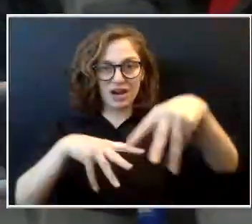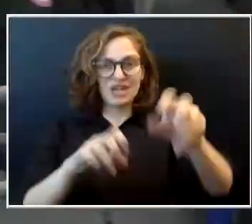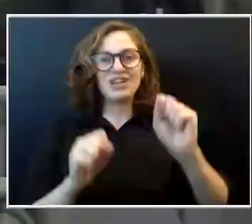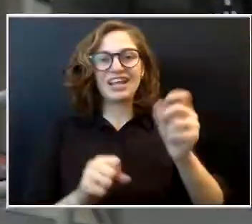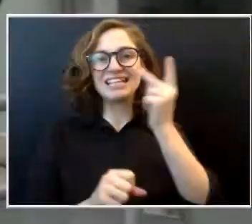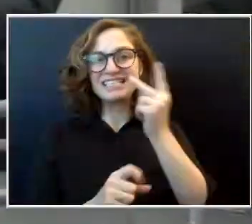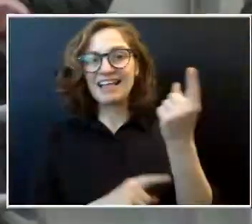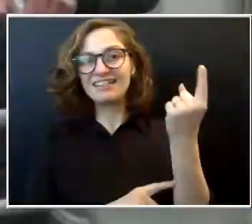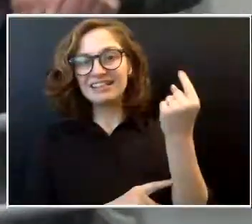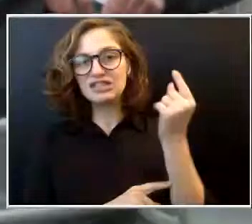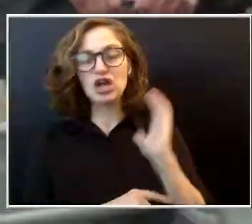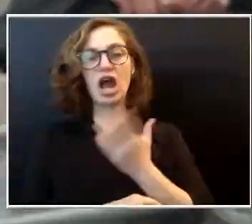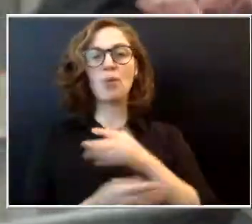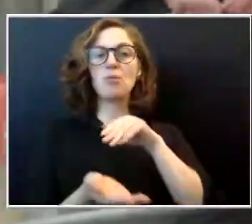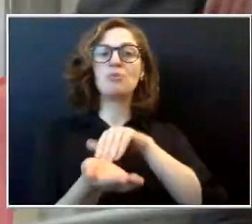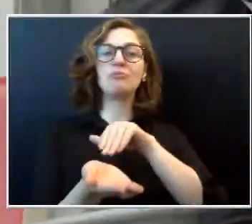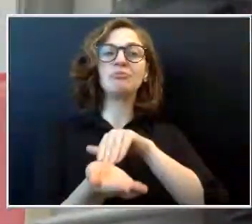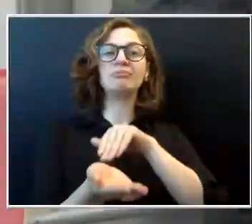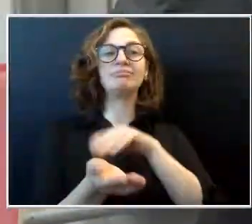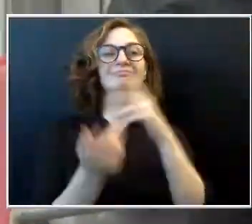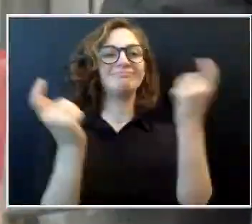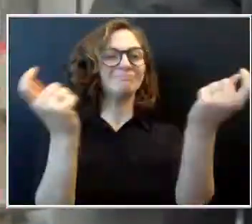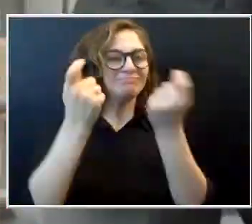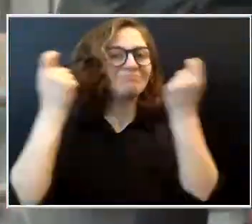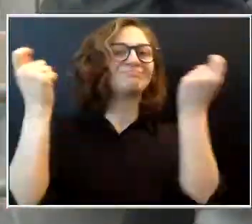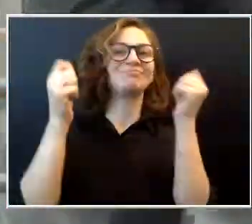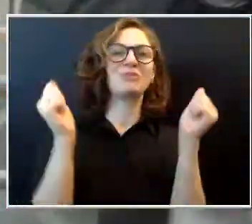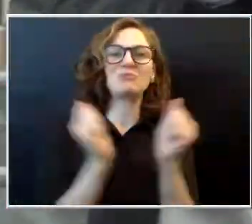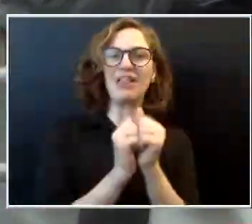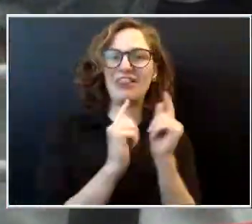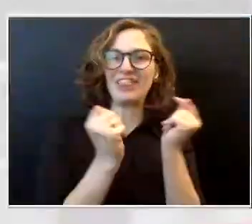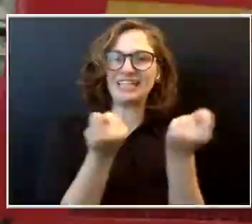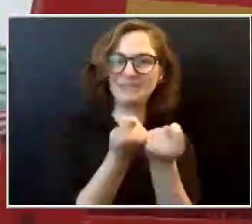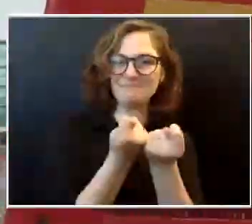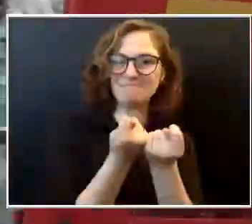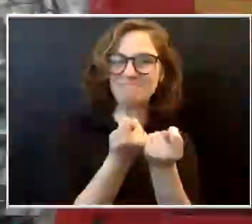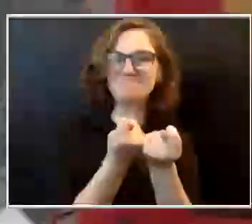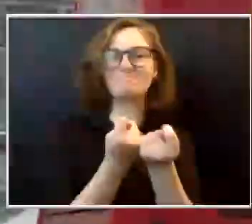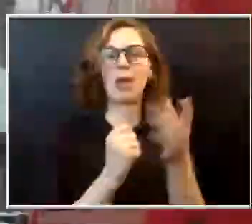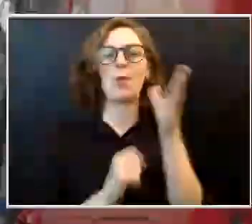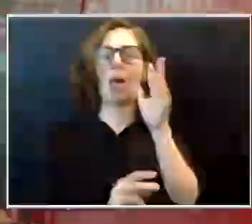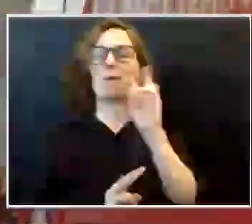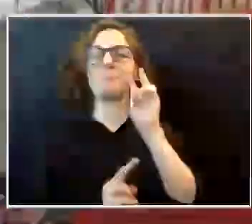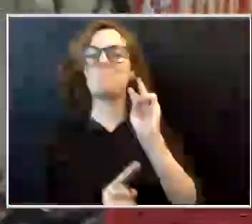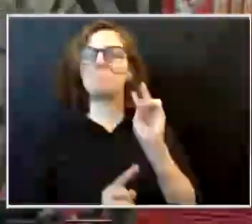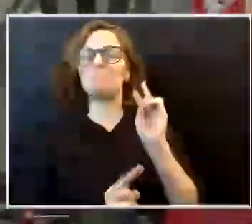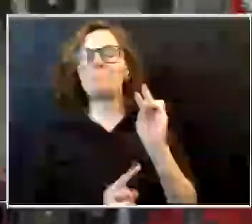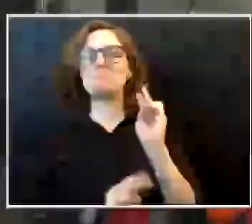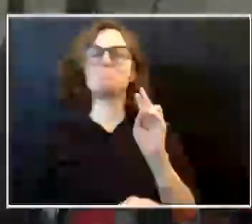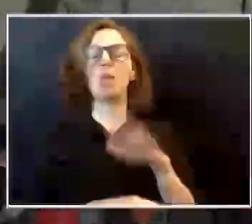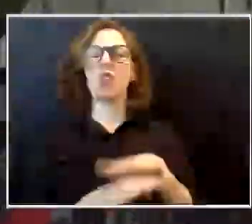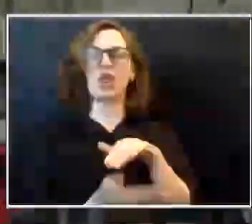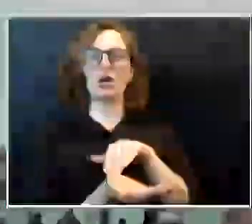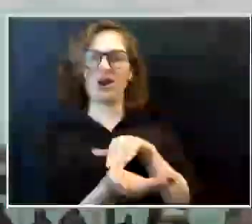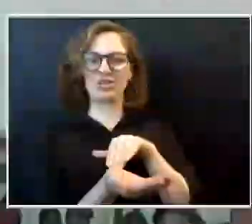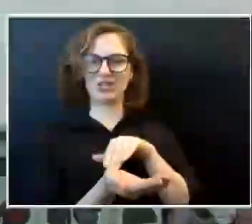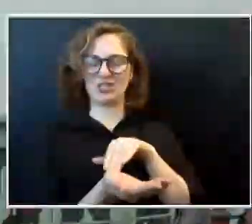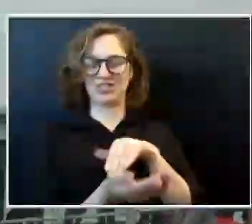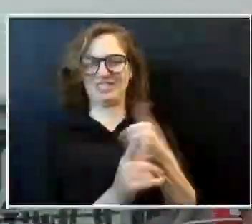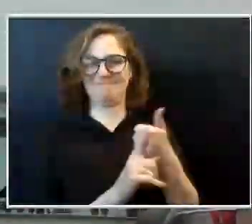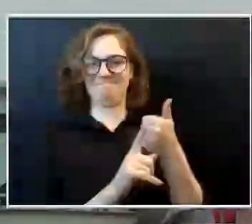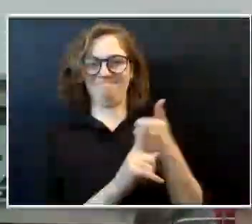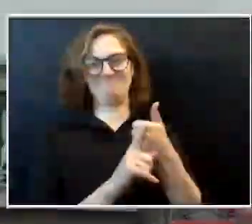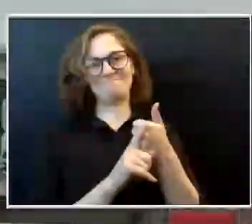physicians celebrating along with the team. We'll be keeping an eye on our docs as they roll down the parade